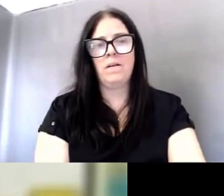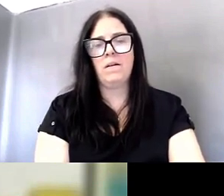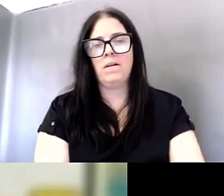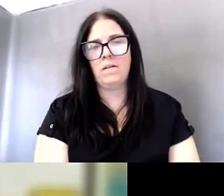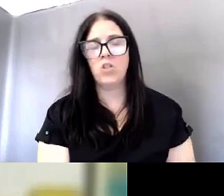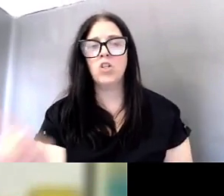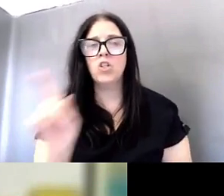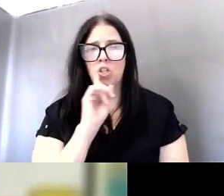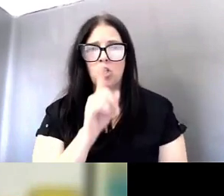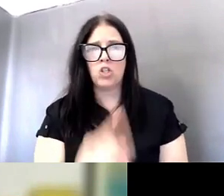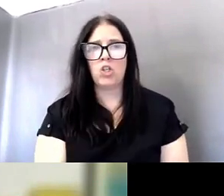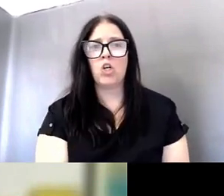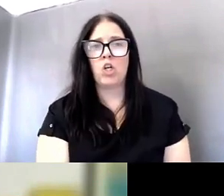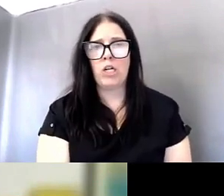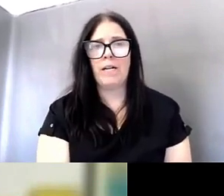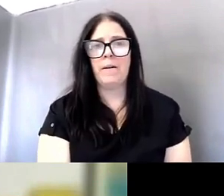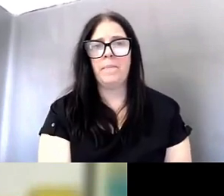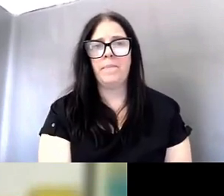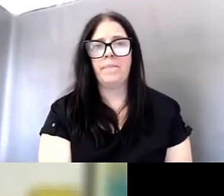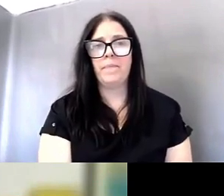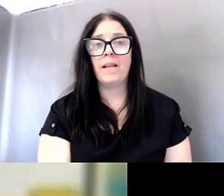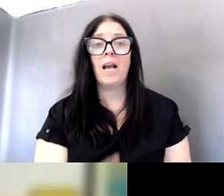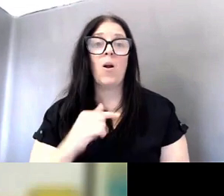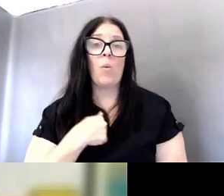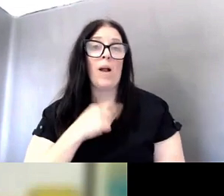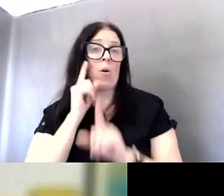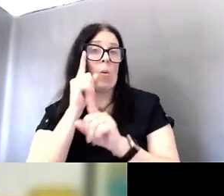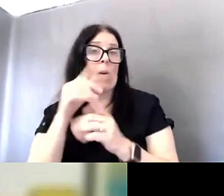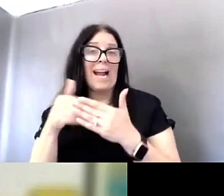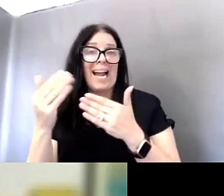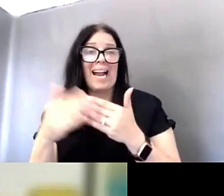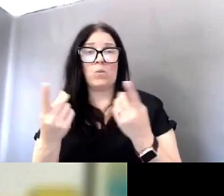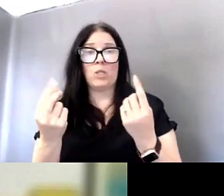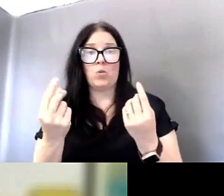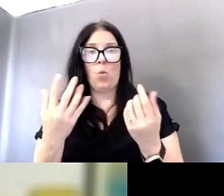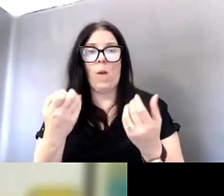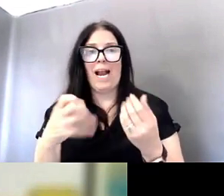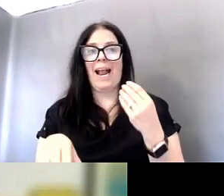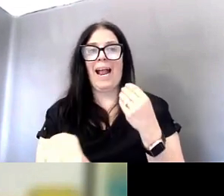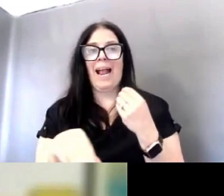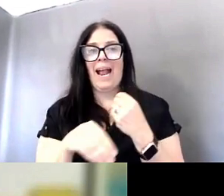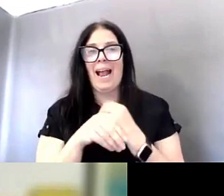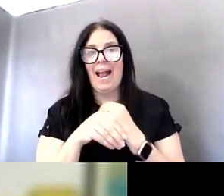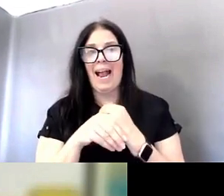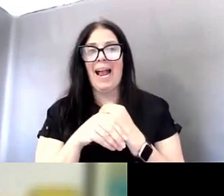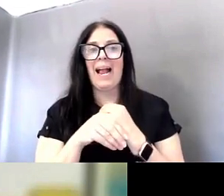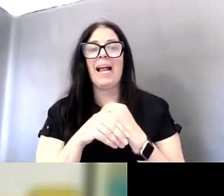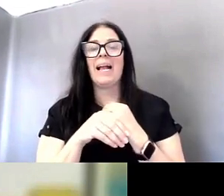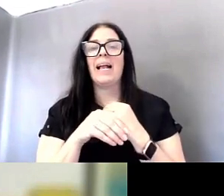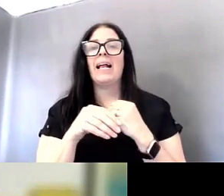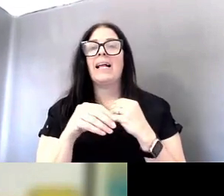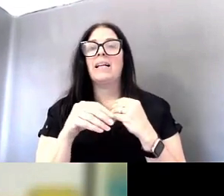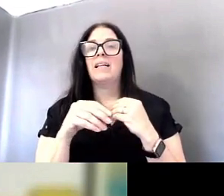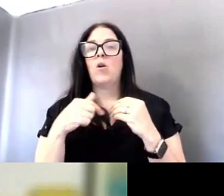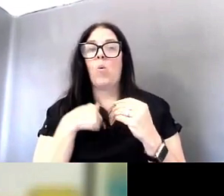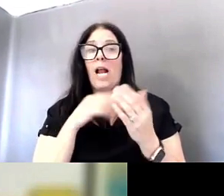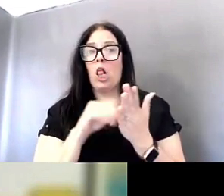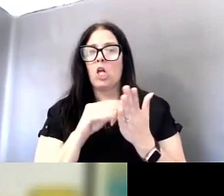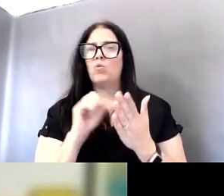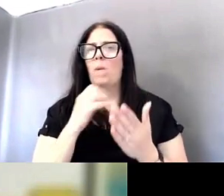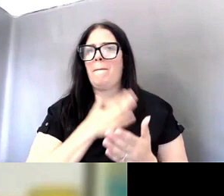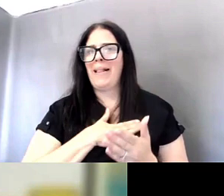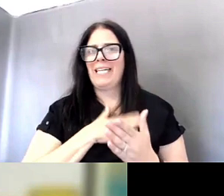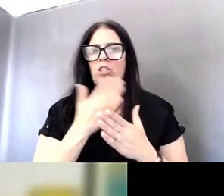Sure. So our next step is to continue adding things as we learn about them. So please share